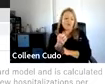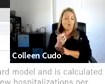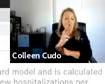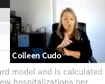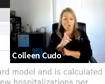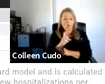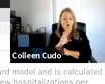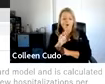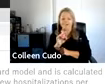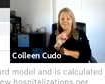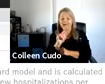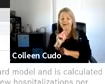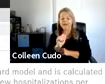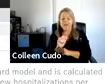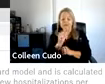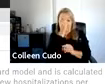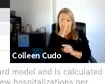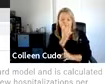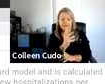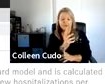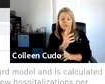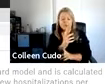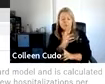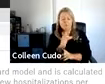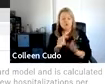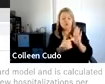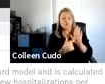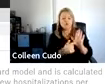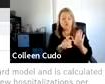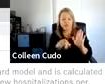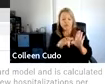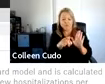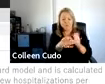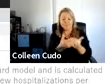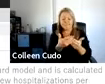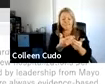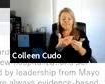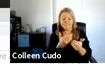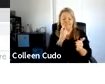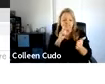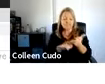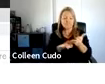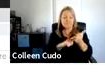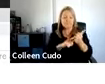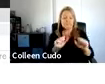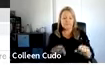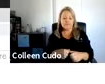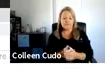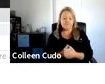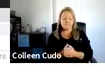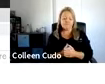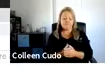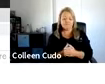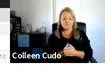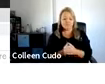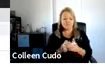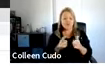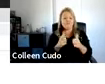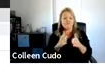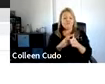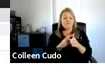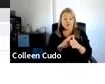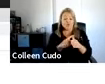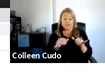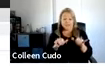data point is, but it's also shown here for your convenience as well. On this first